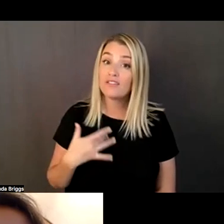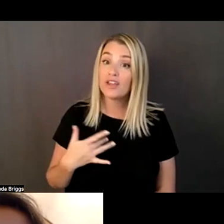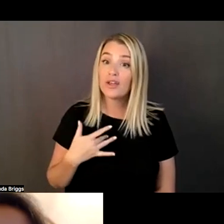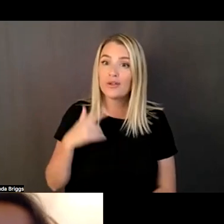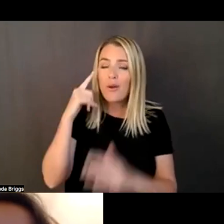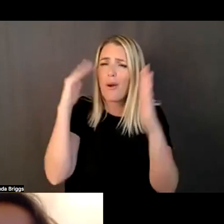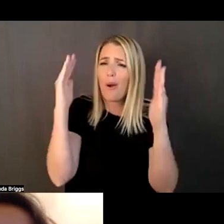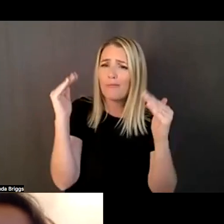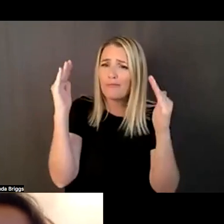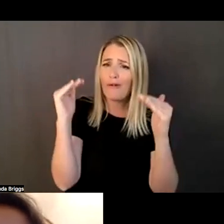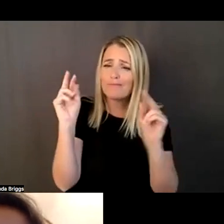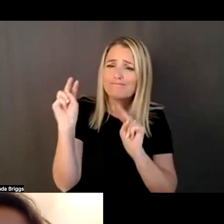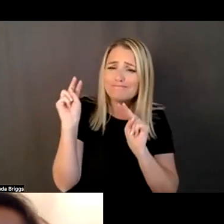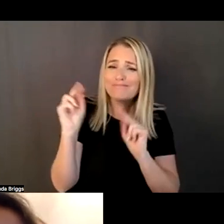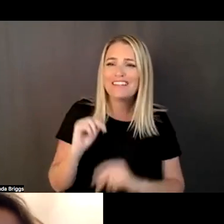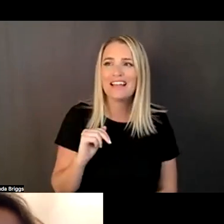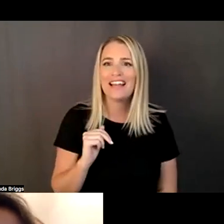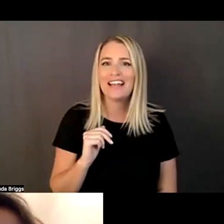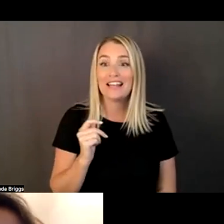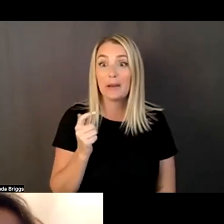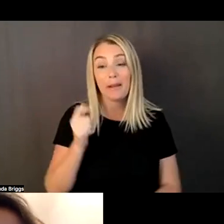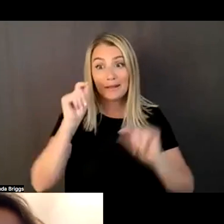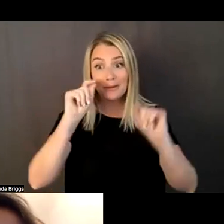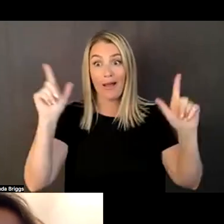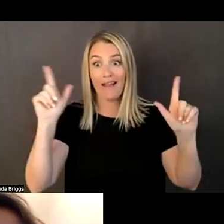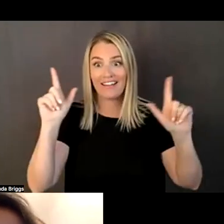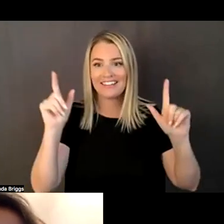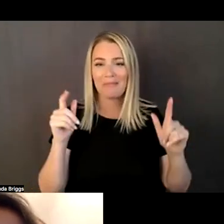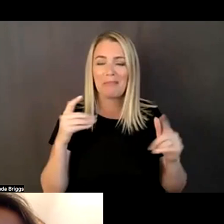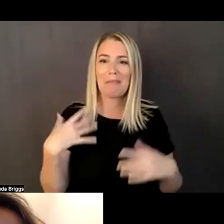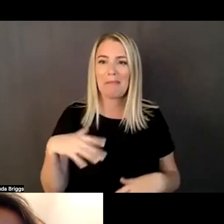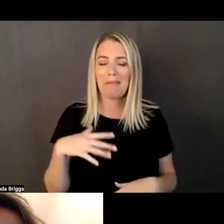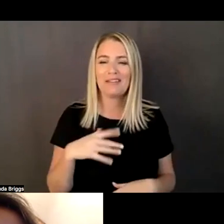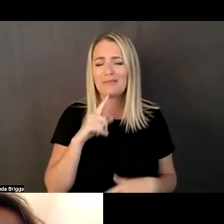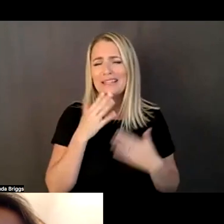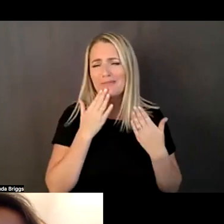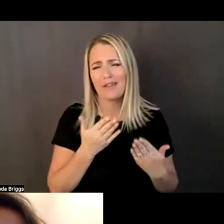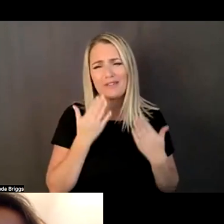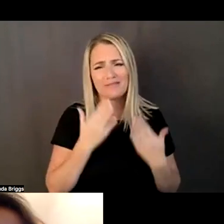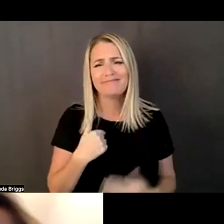hopeful and a little surprised, just very grateful.